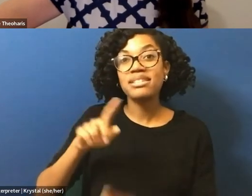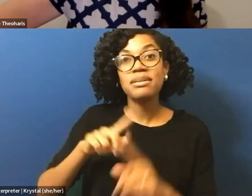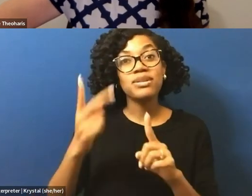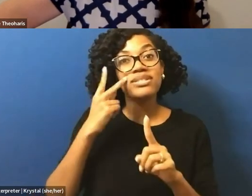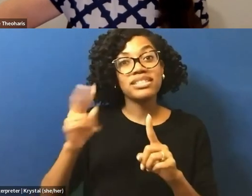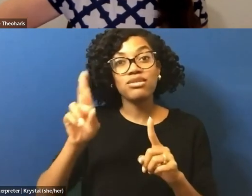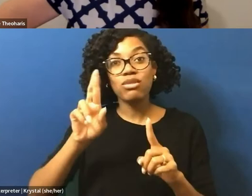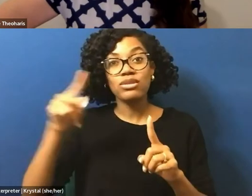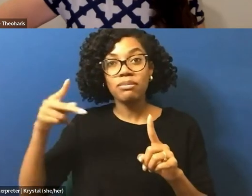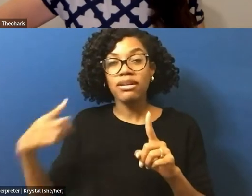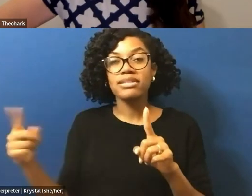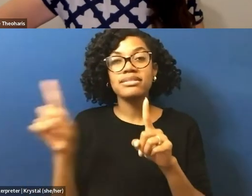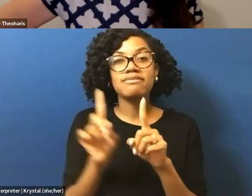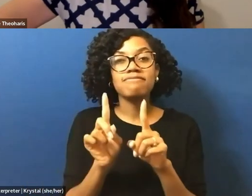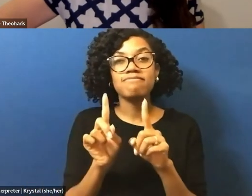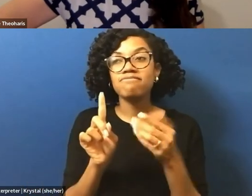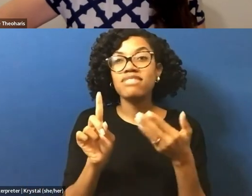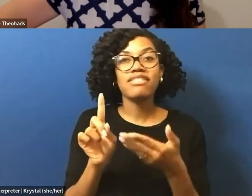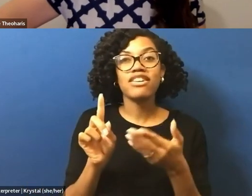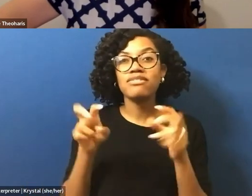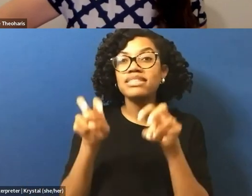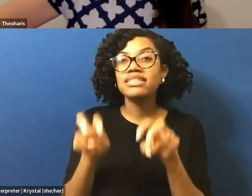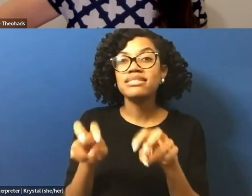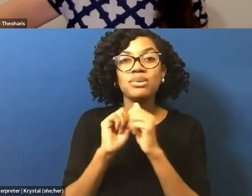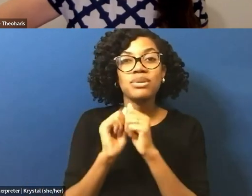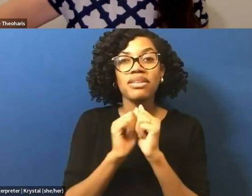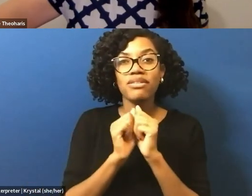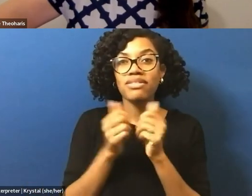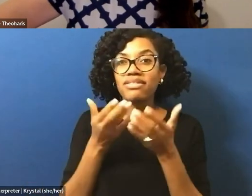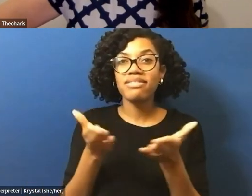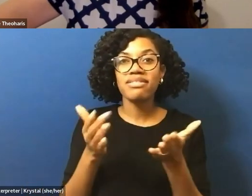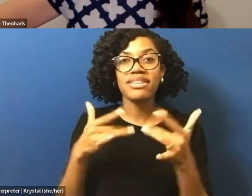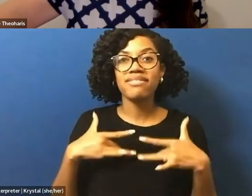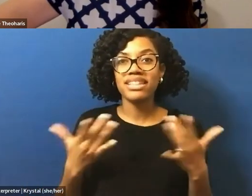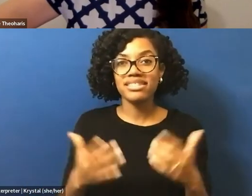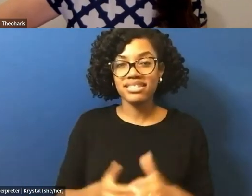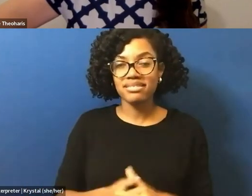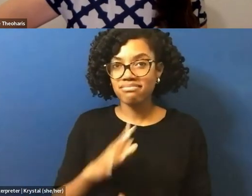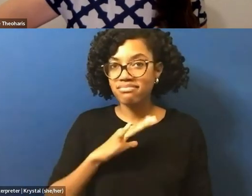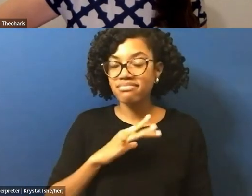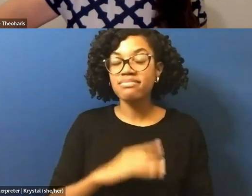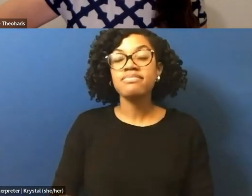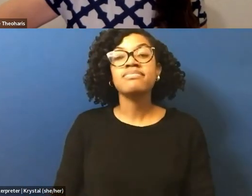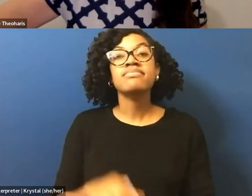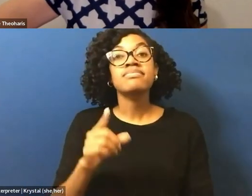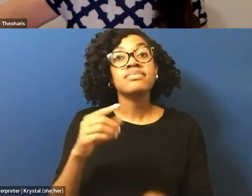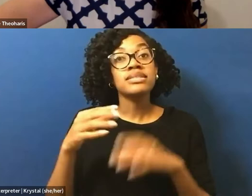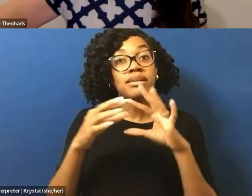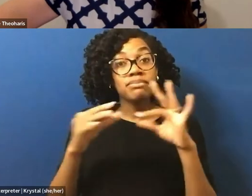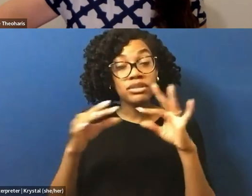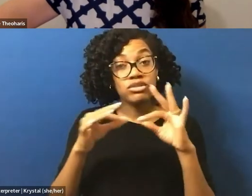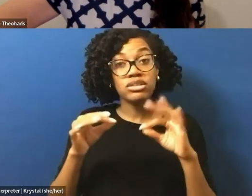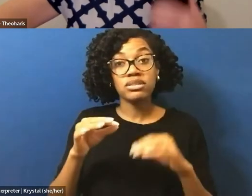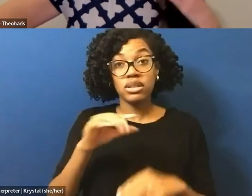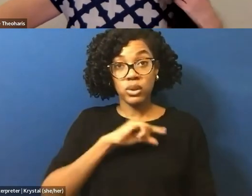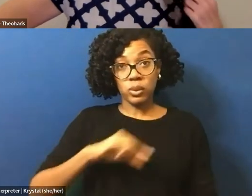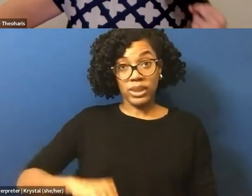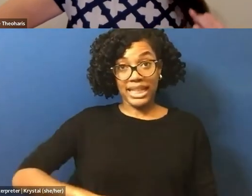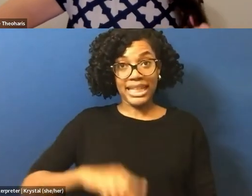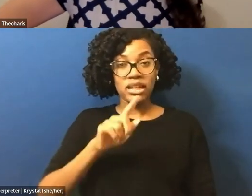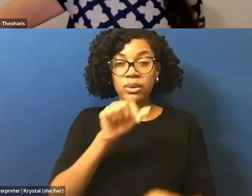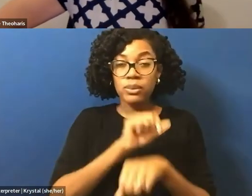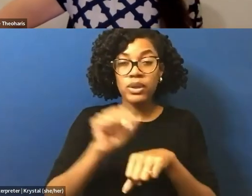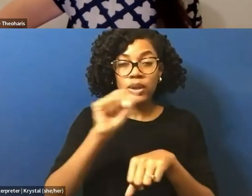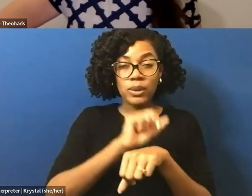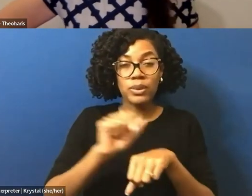her at these events. And then I mentioned to you that Moore was active until the late 1990s. Her last